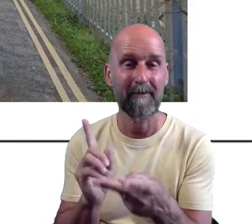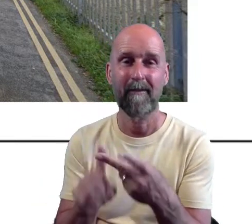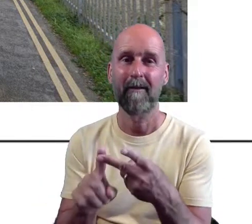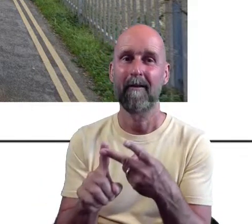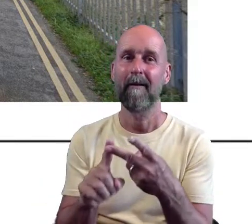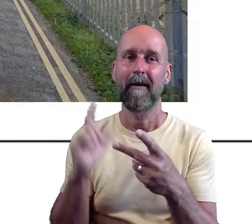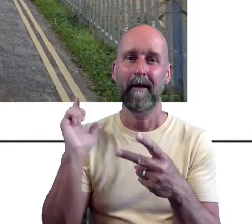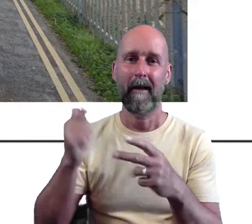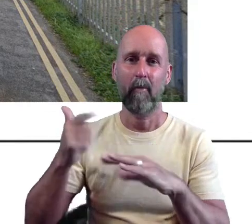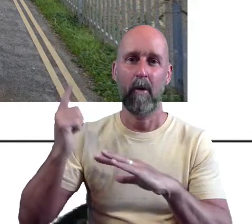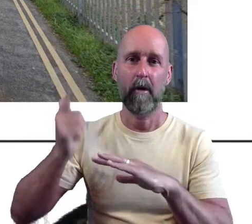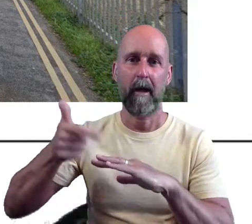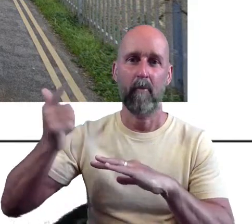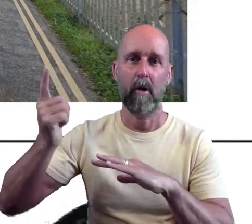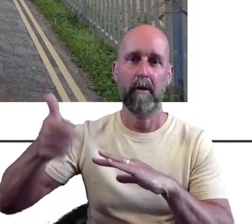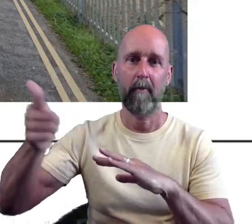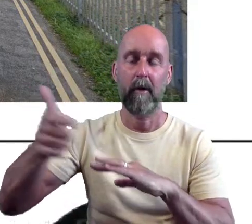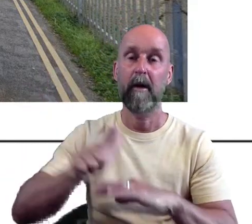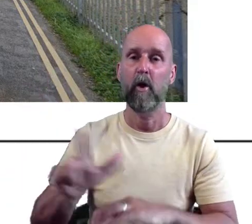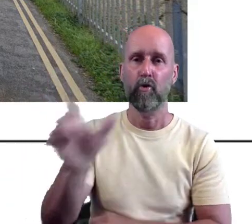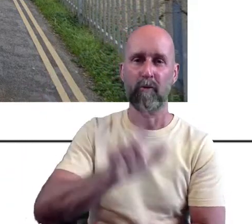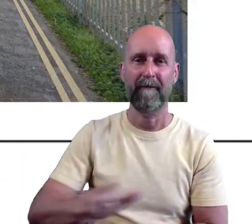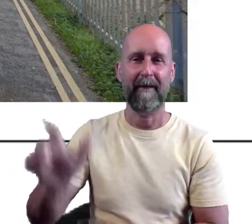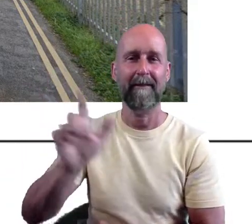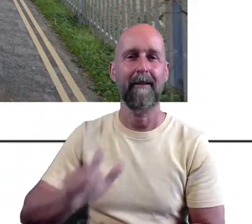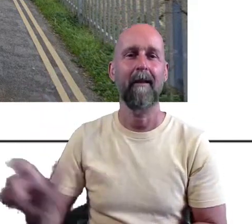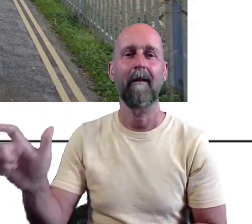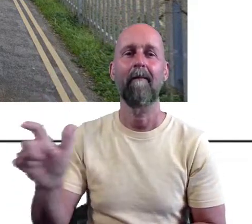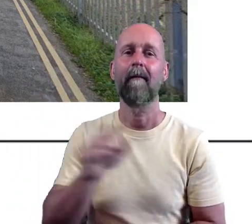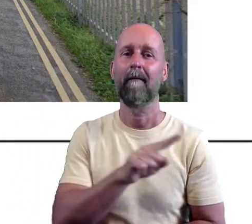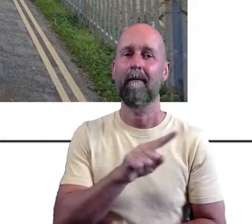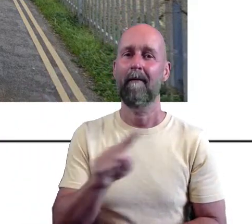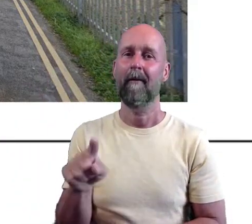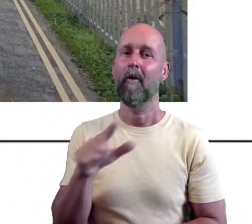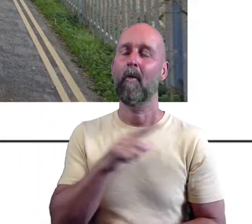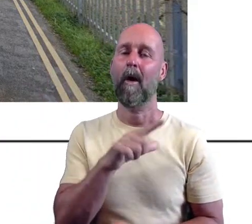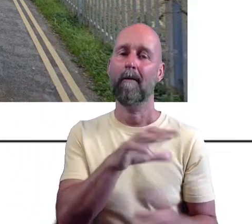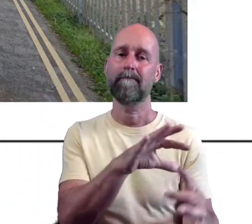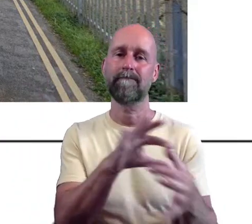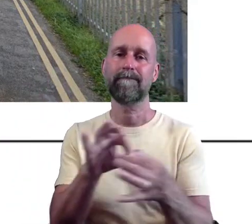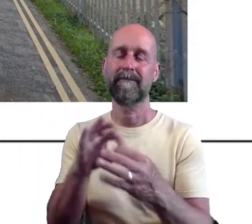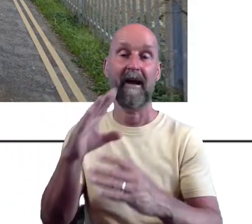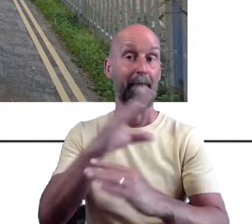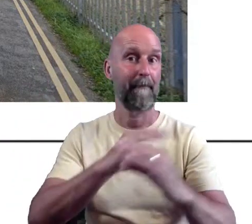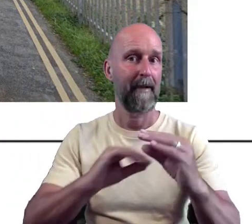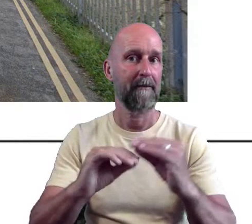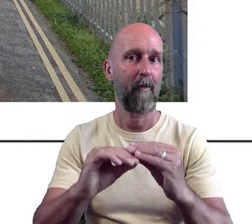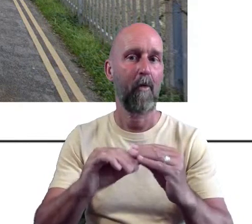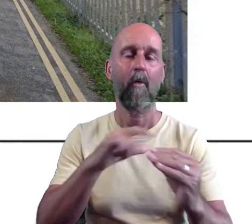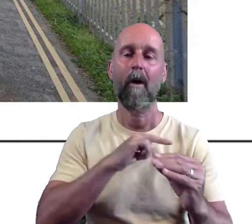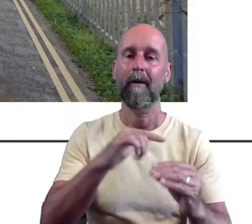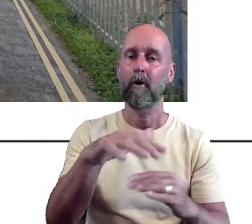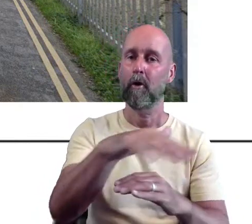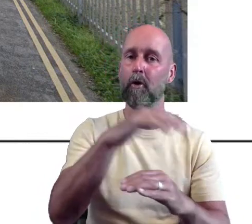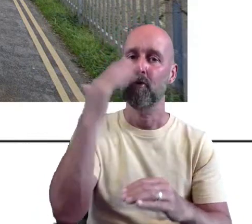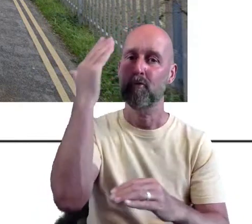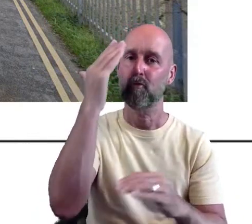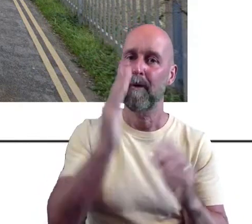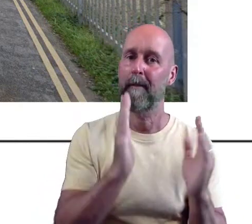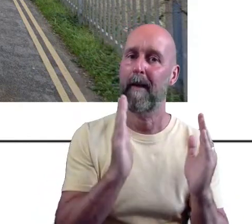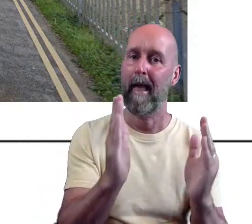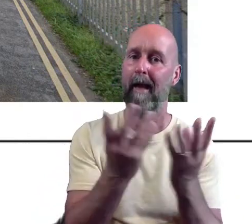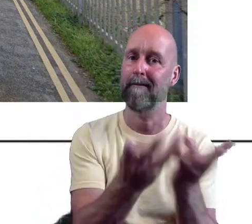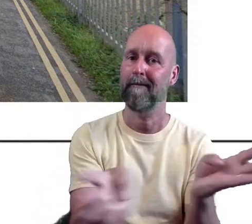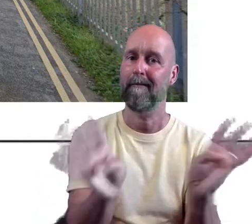CCTV and graffiti, I drew this symbolic, metaphorical connection between the landscape around Dreamland and the events of Galileo's